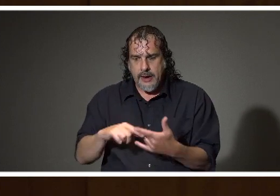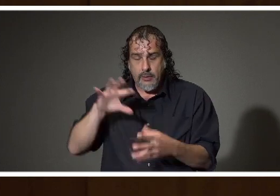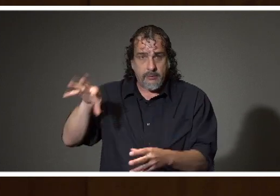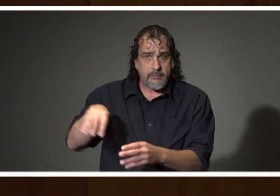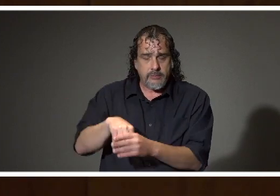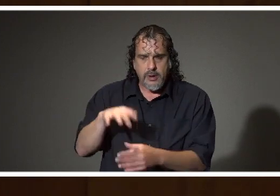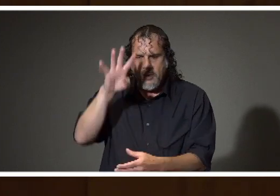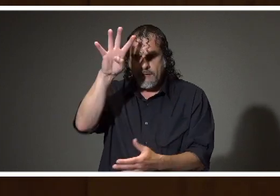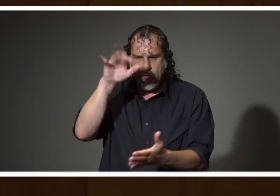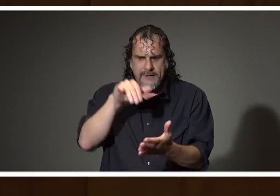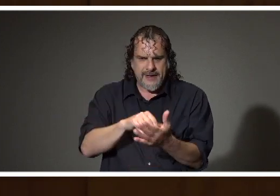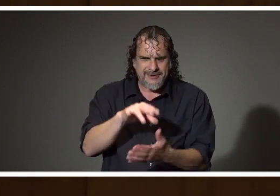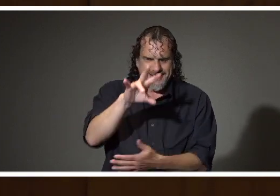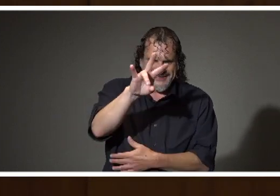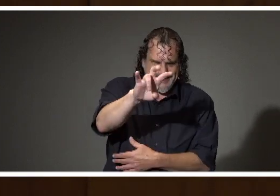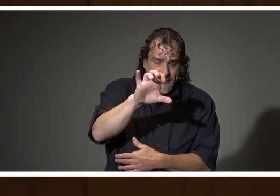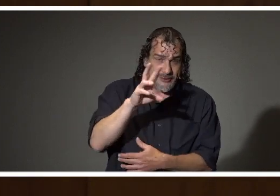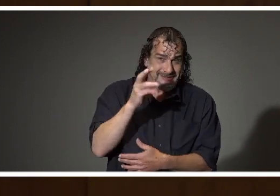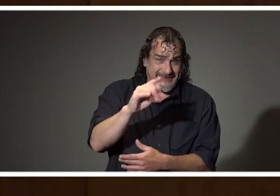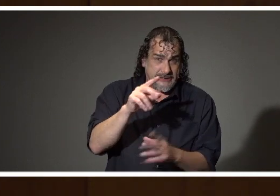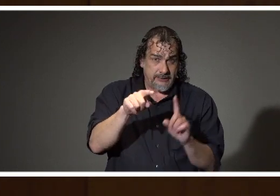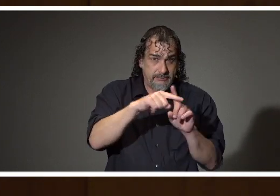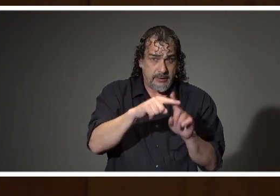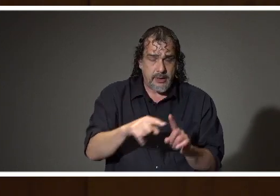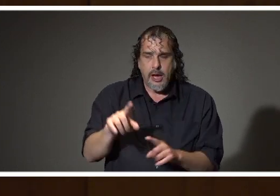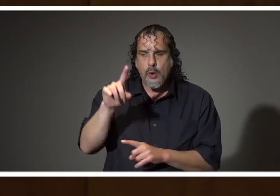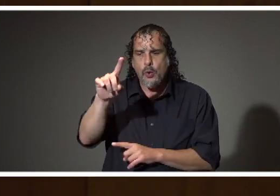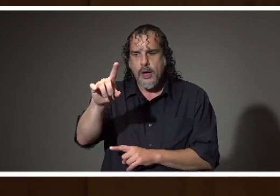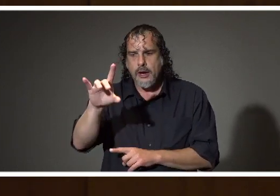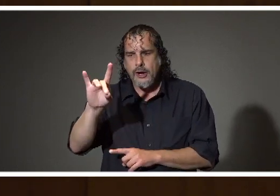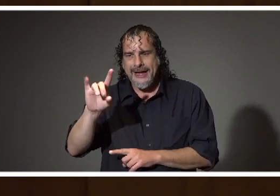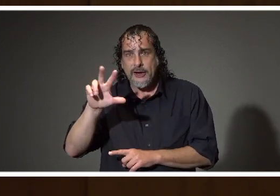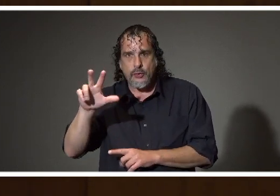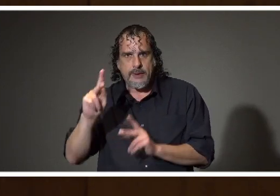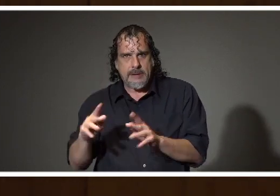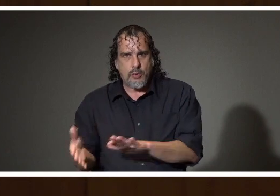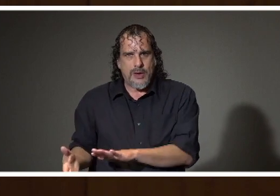of 4,716 cases and 183 deaths.